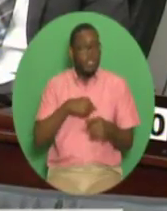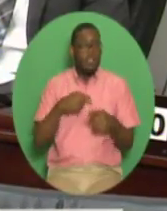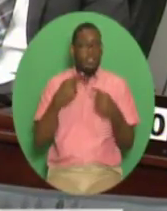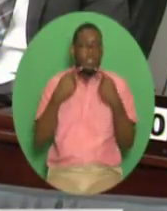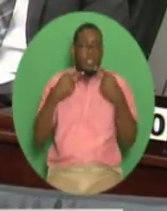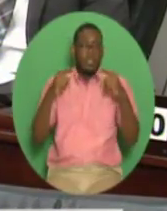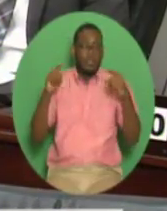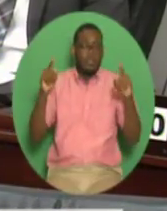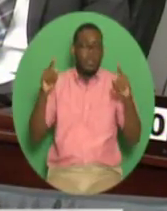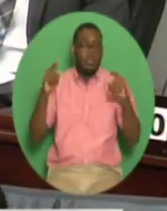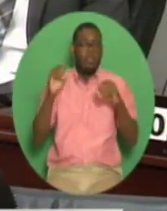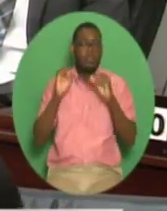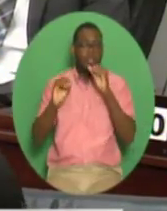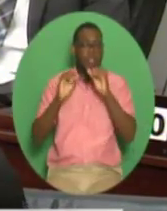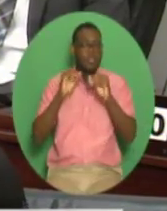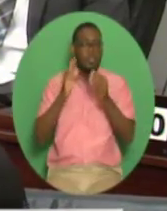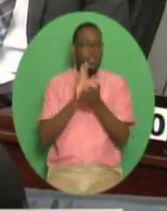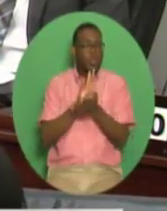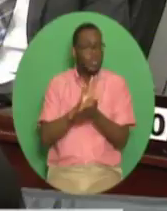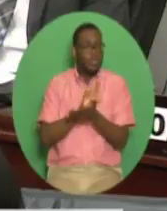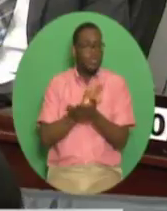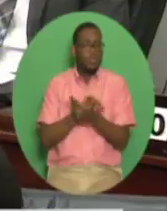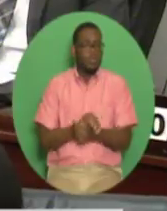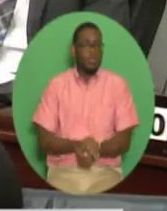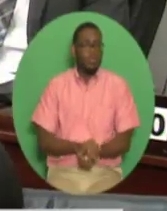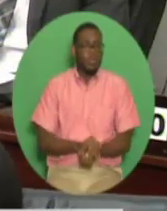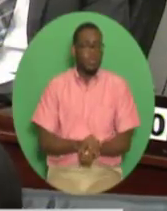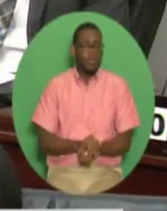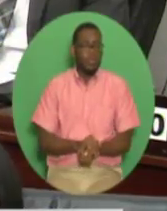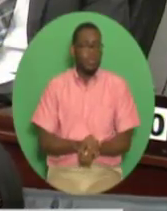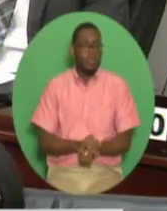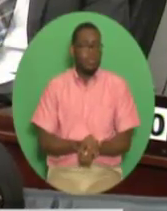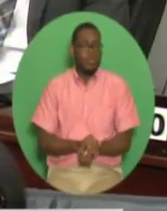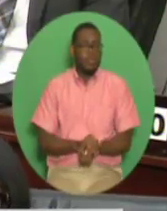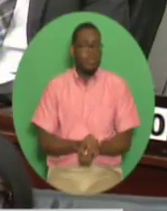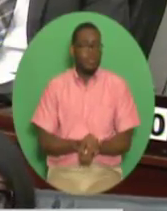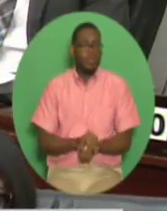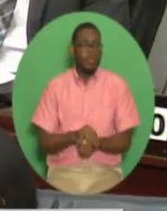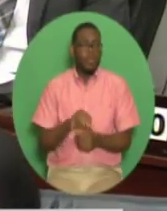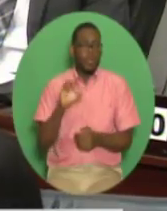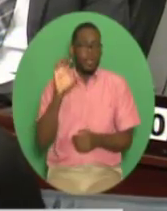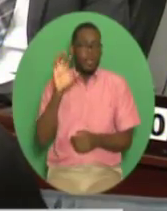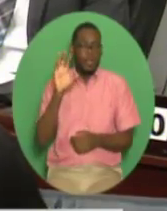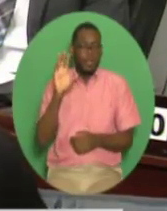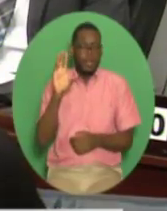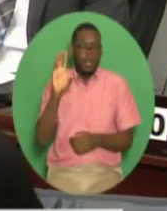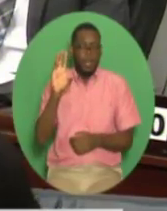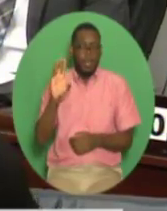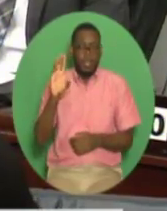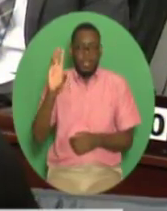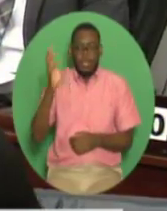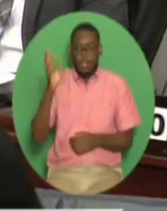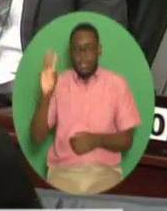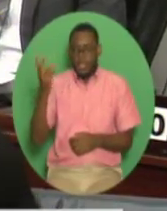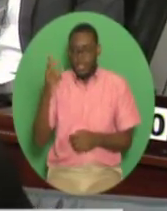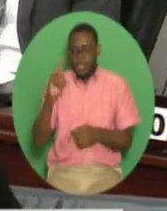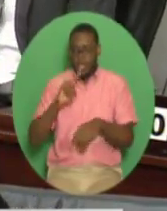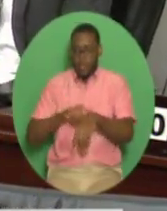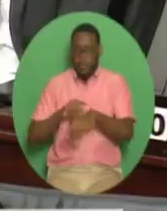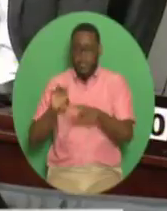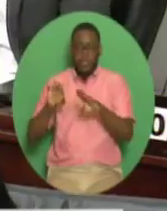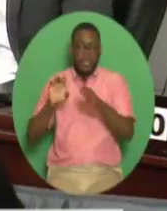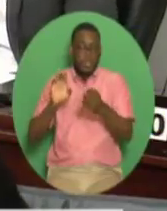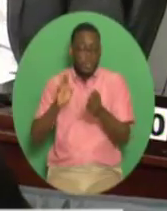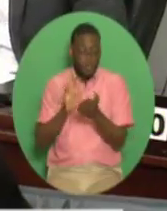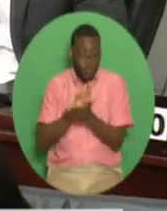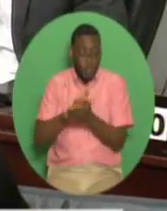successes where this is concerned. For the 6th consecutive time, when school reopened after a